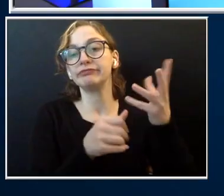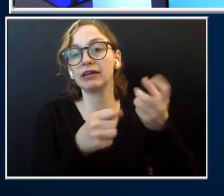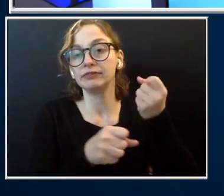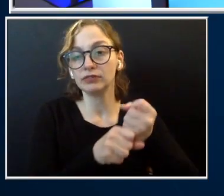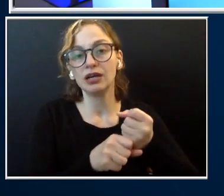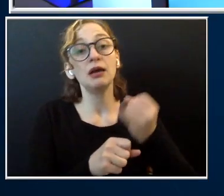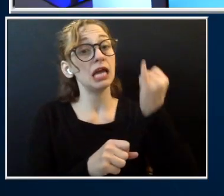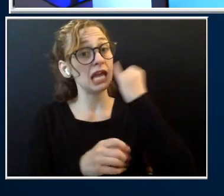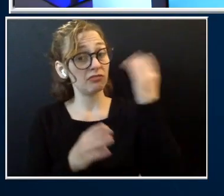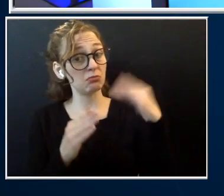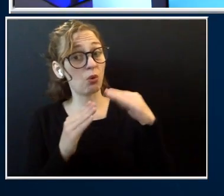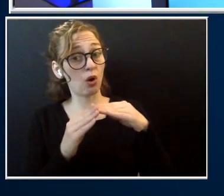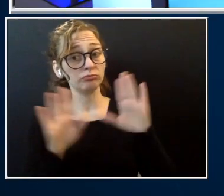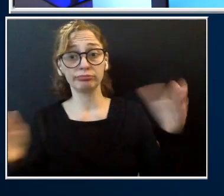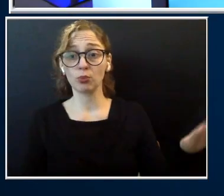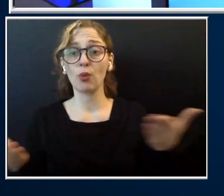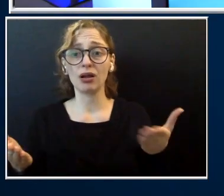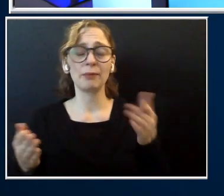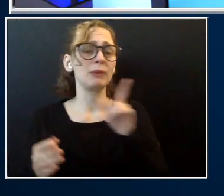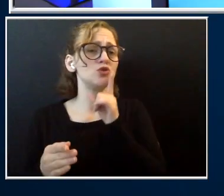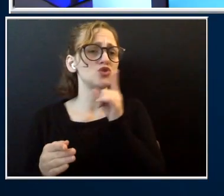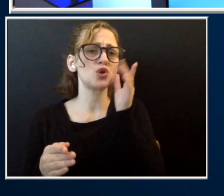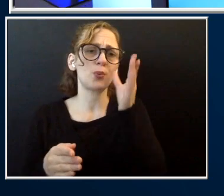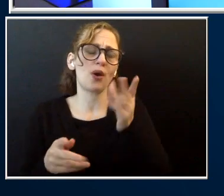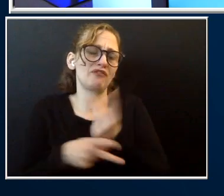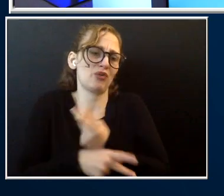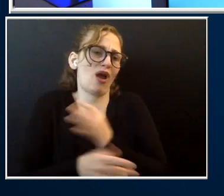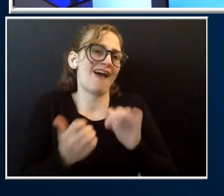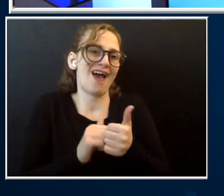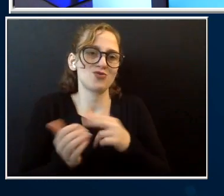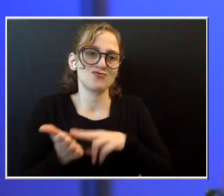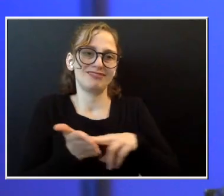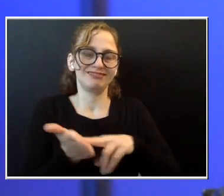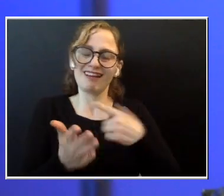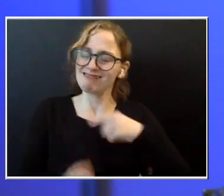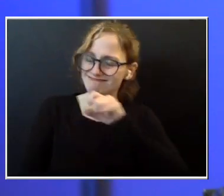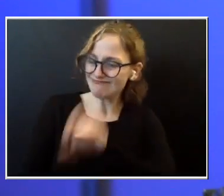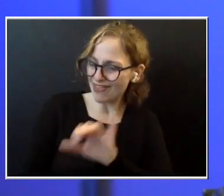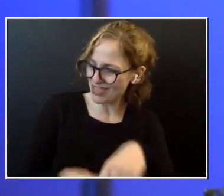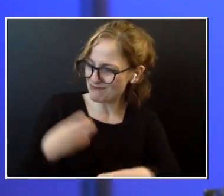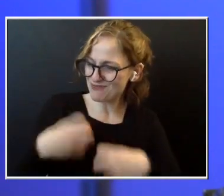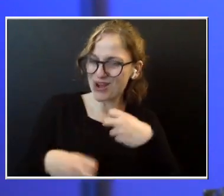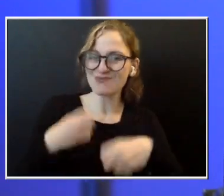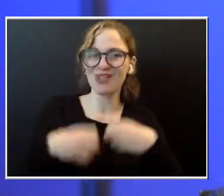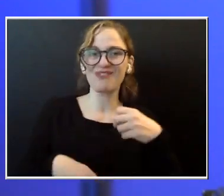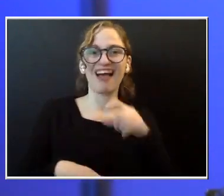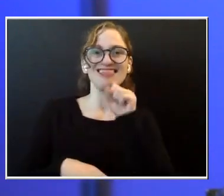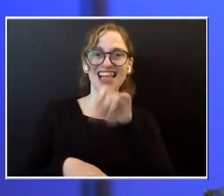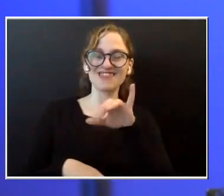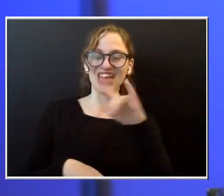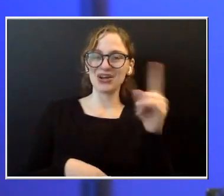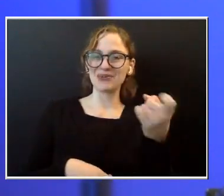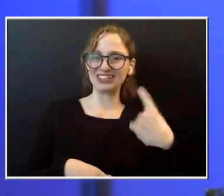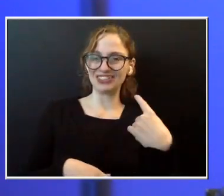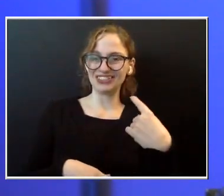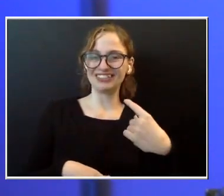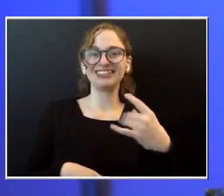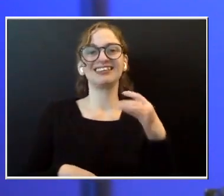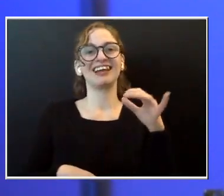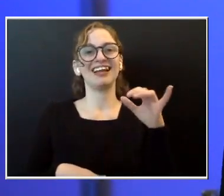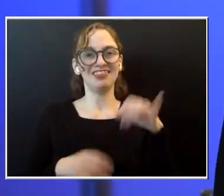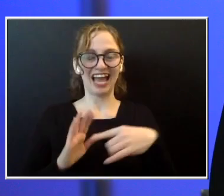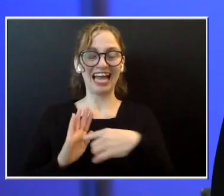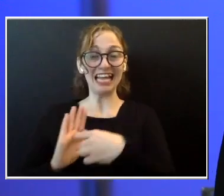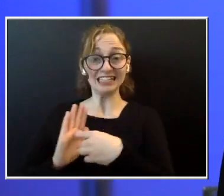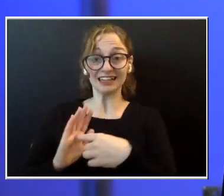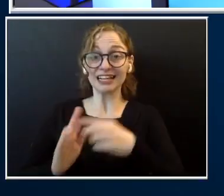people. And just to say, wouldn't that be a great problem? I love that problem. I actually love the question because I think that's indicating that people are